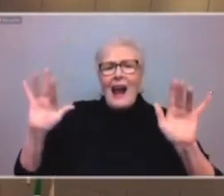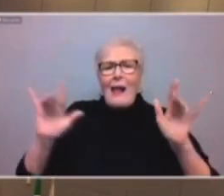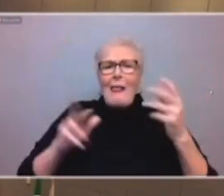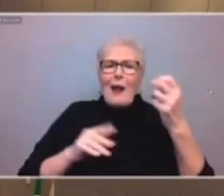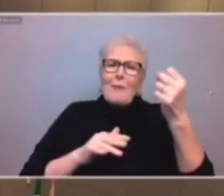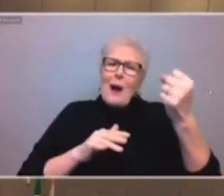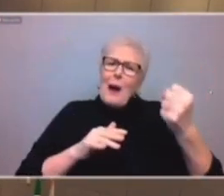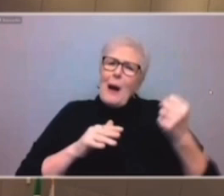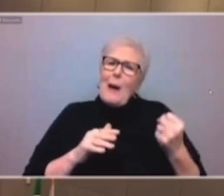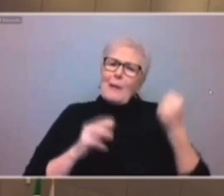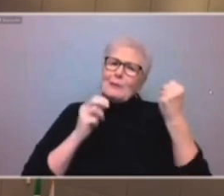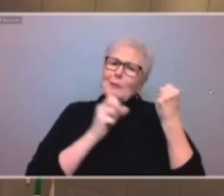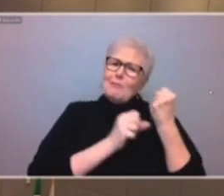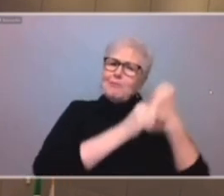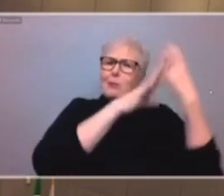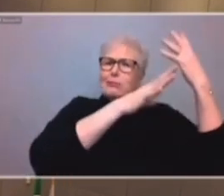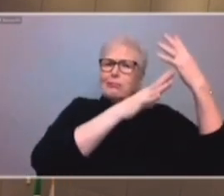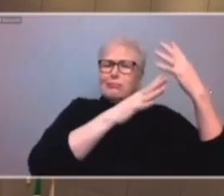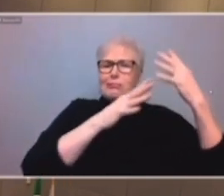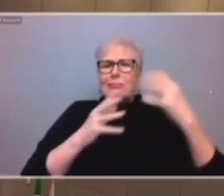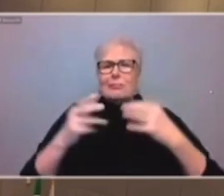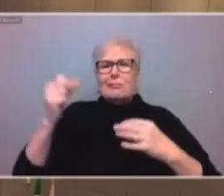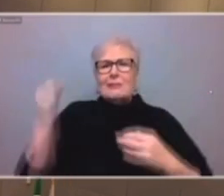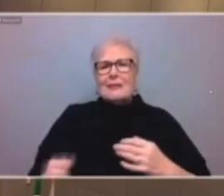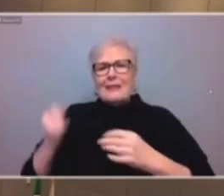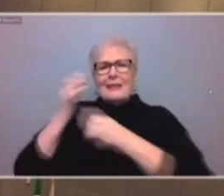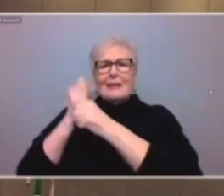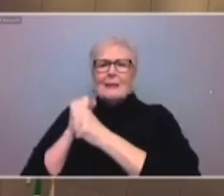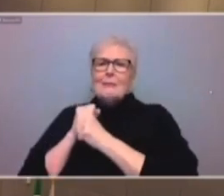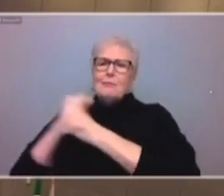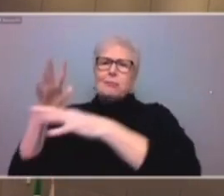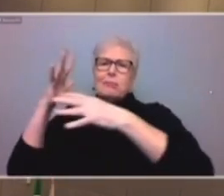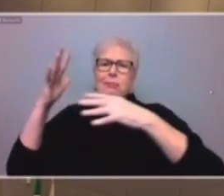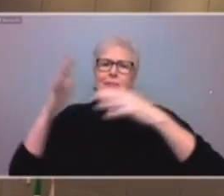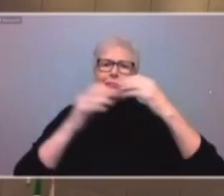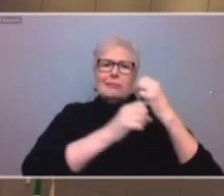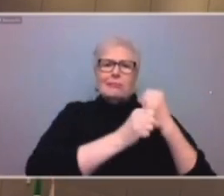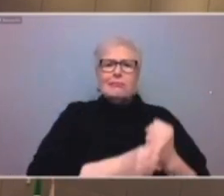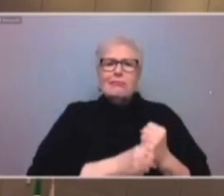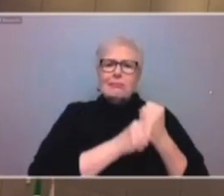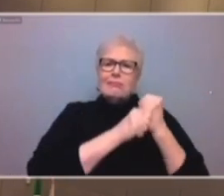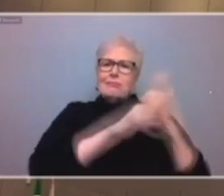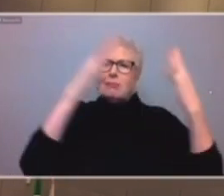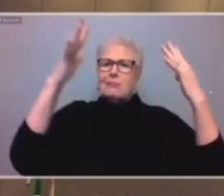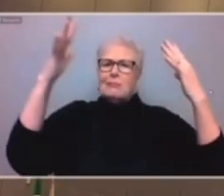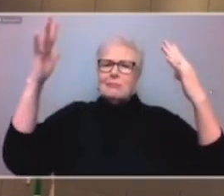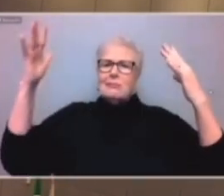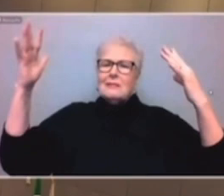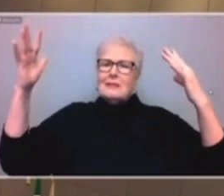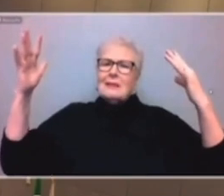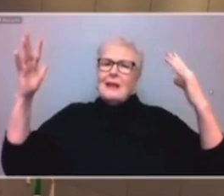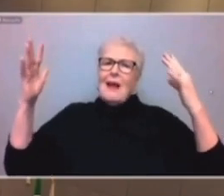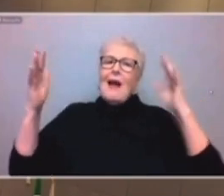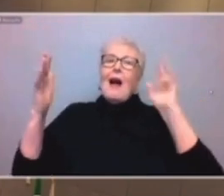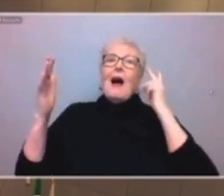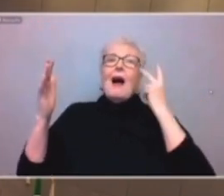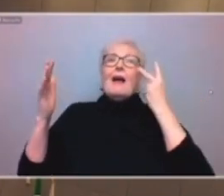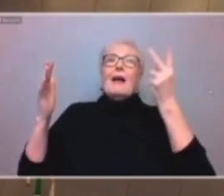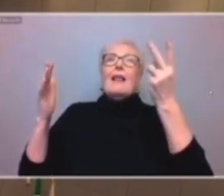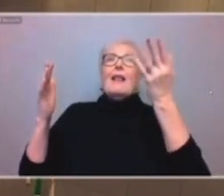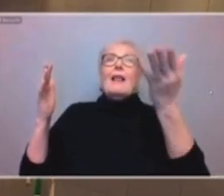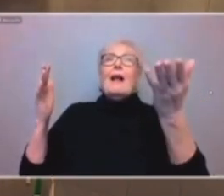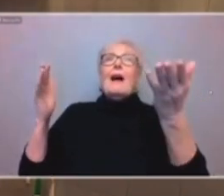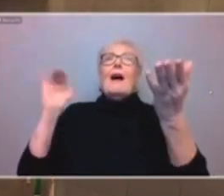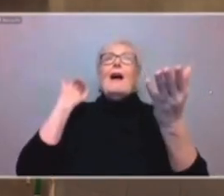bombs bursting in air Gave proof